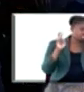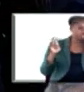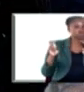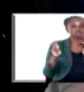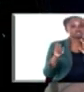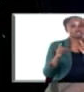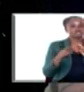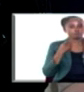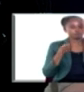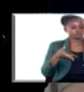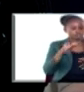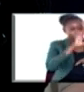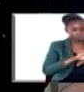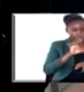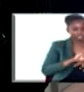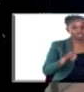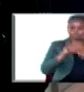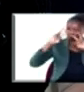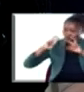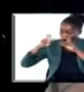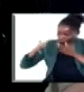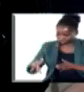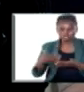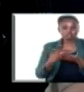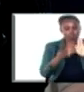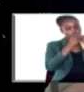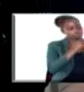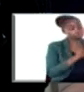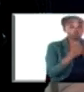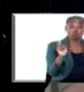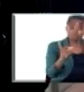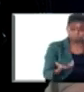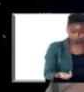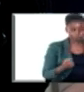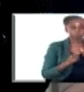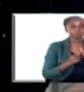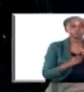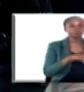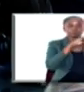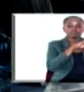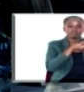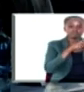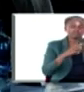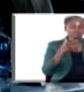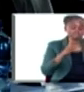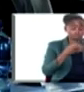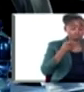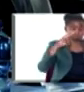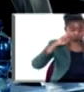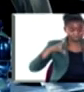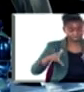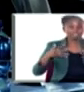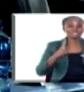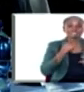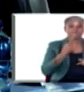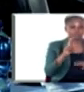and the scenario planners and the researchers highlighted. The first scenario painted by these researchers was what